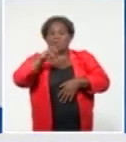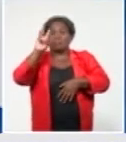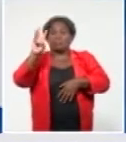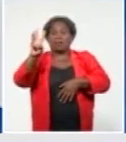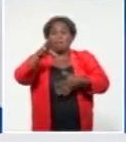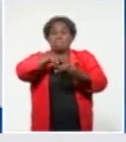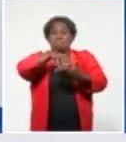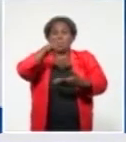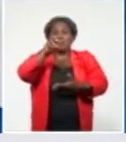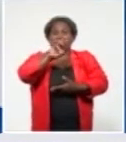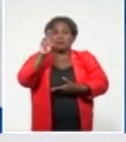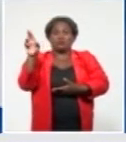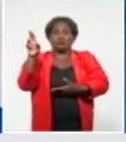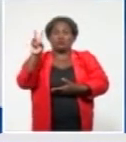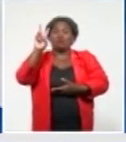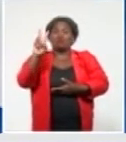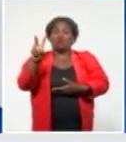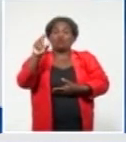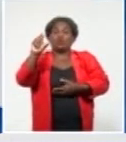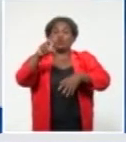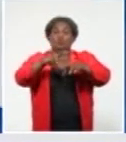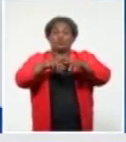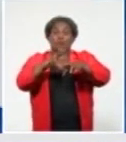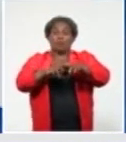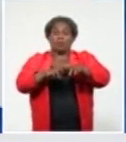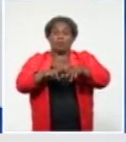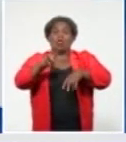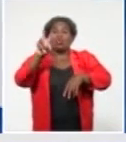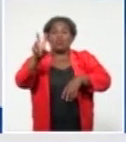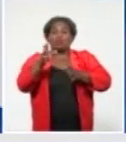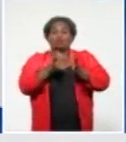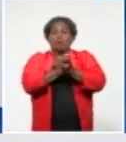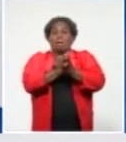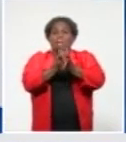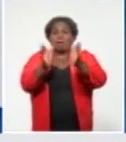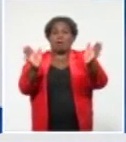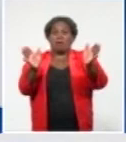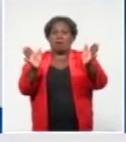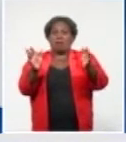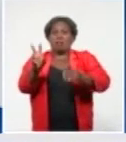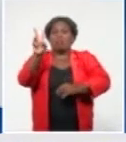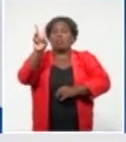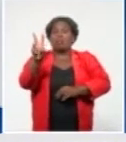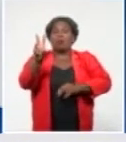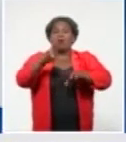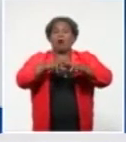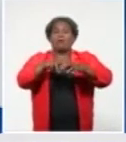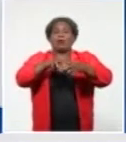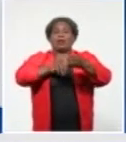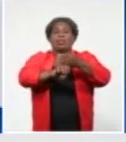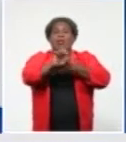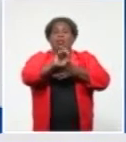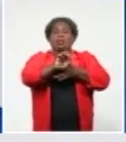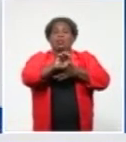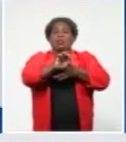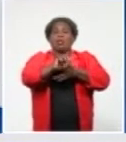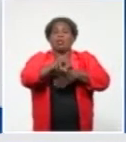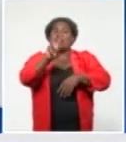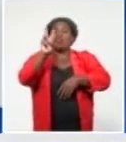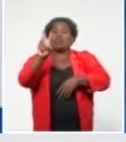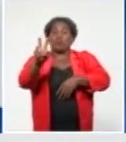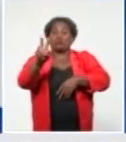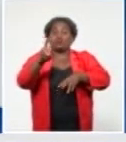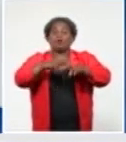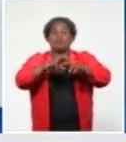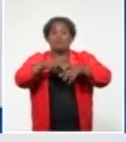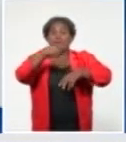Cotorro municipalities reported 1 case each. Hence, Havana province shows a significant spread of the virus, so